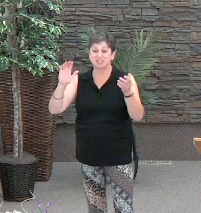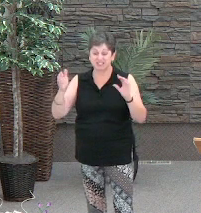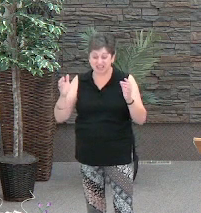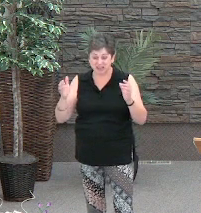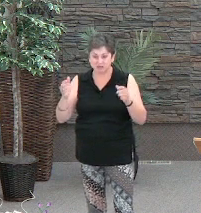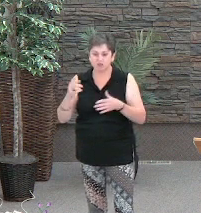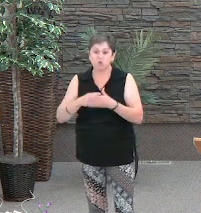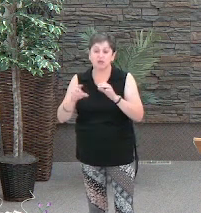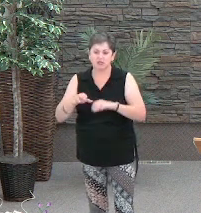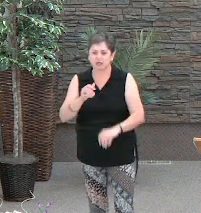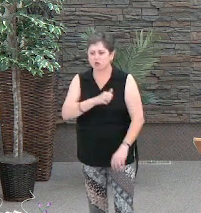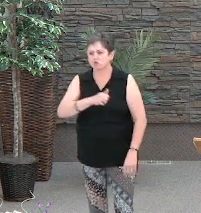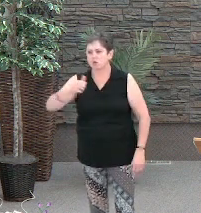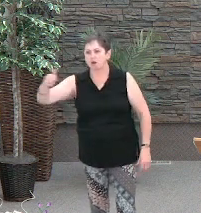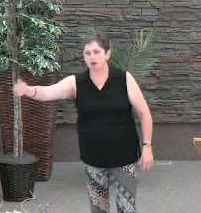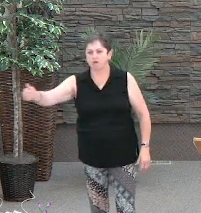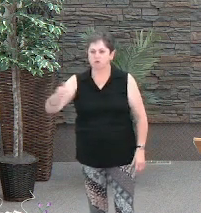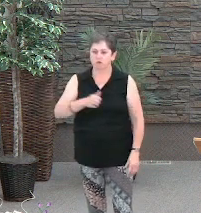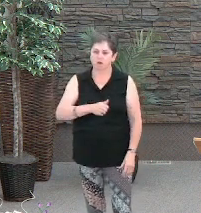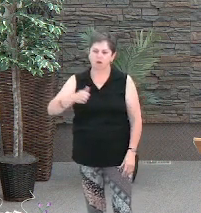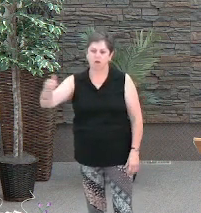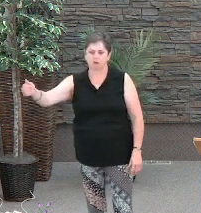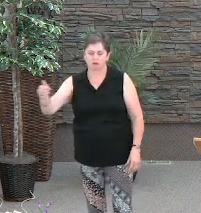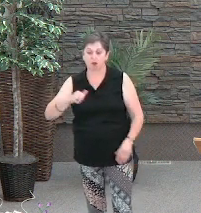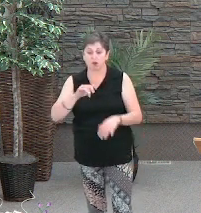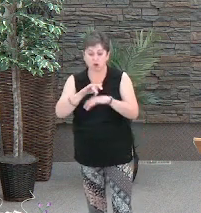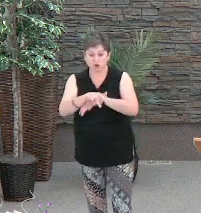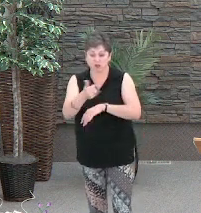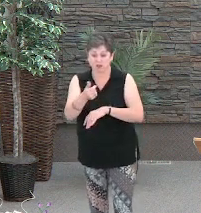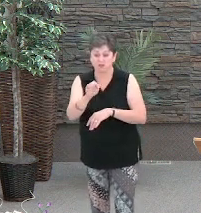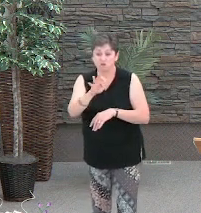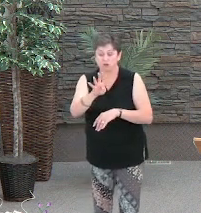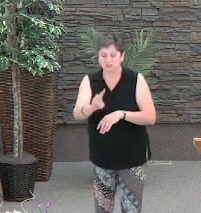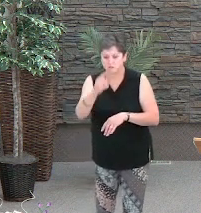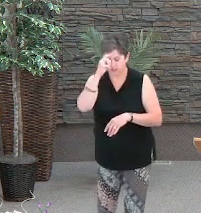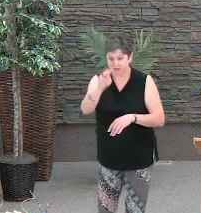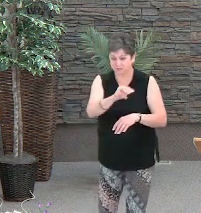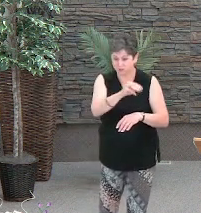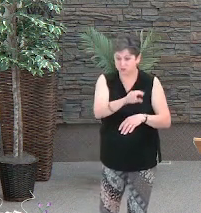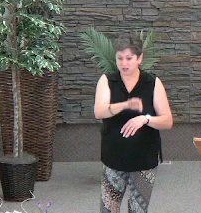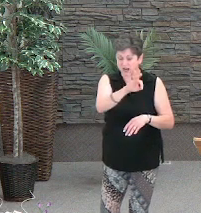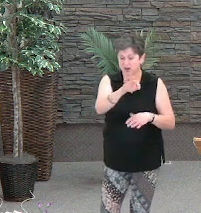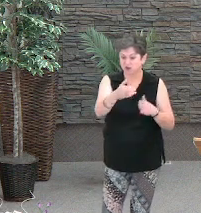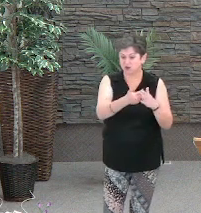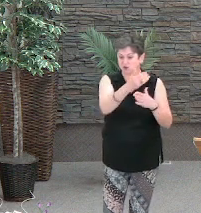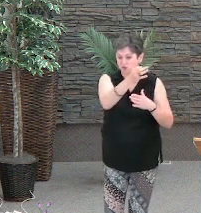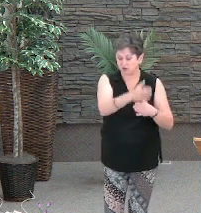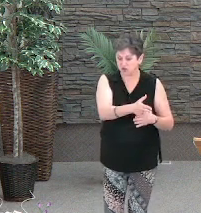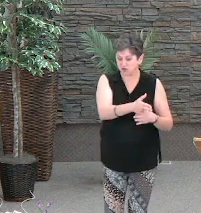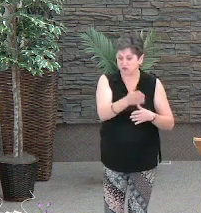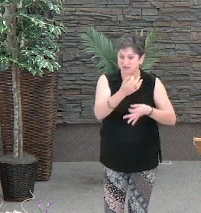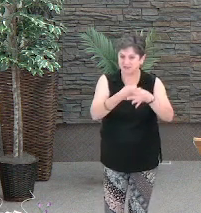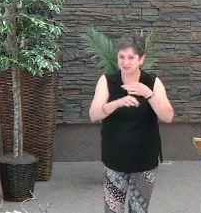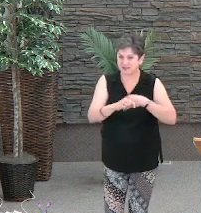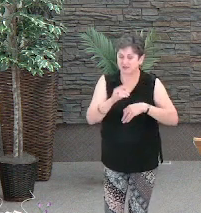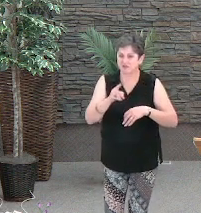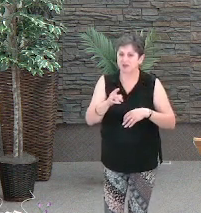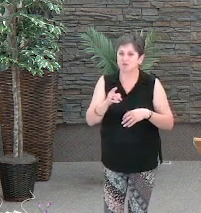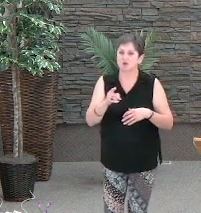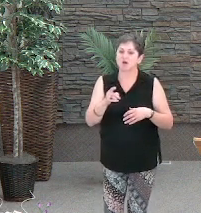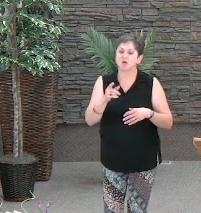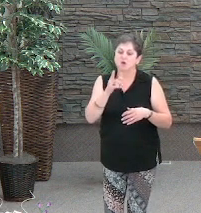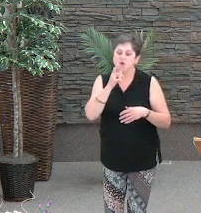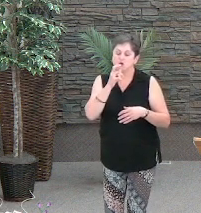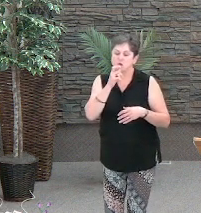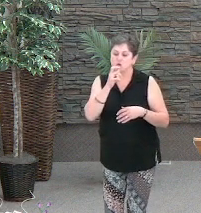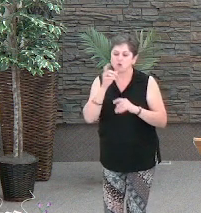is what he did. And in early 1947, because Missoula had hired another preacher instead of him, guess who they